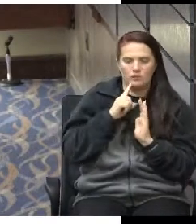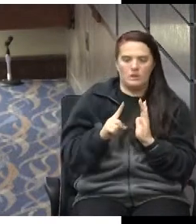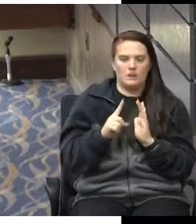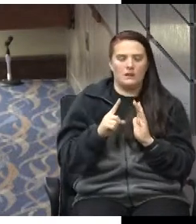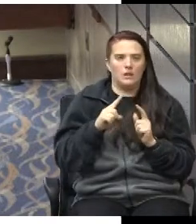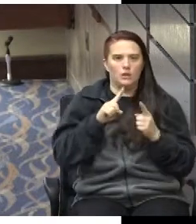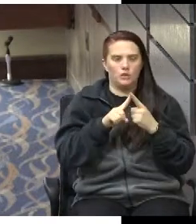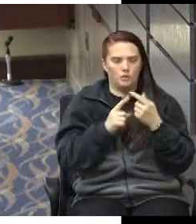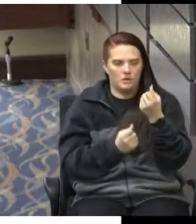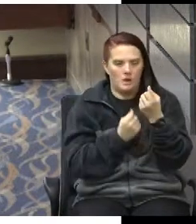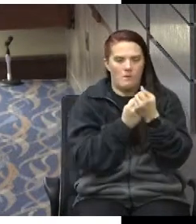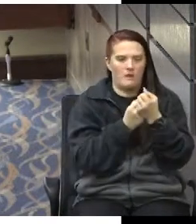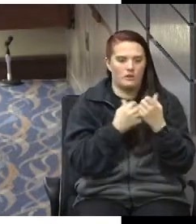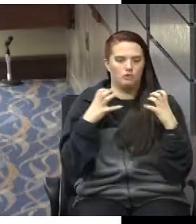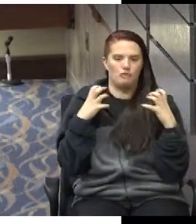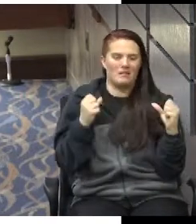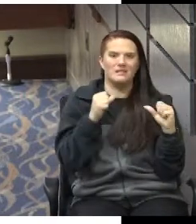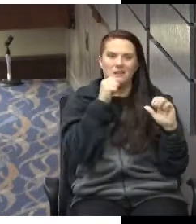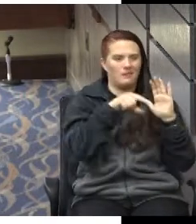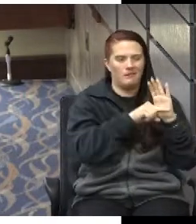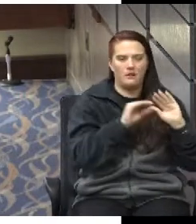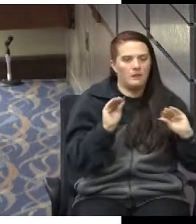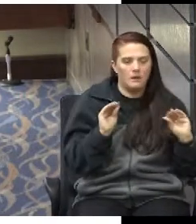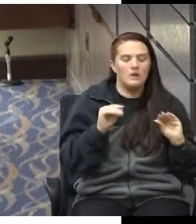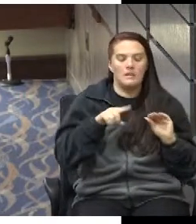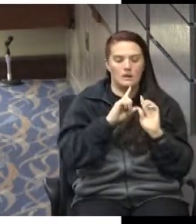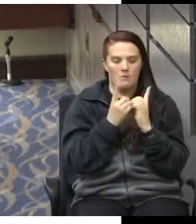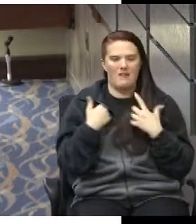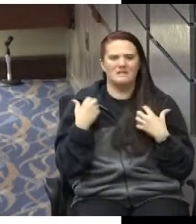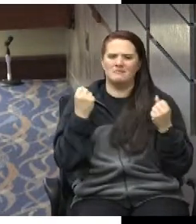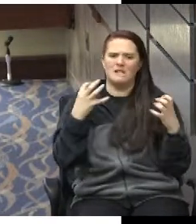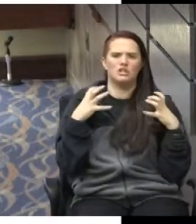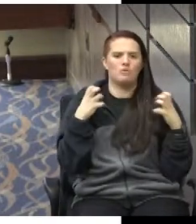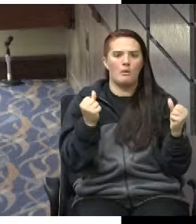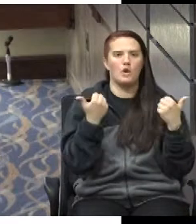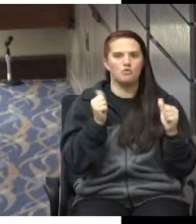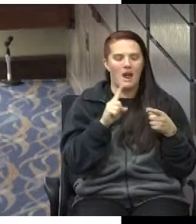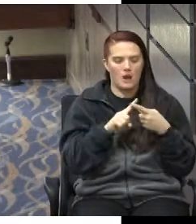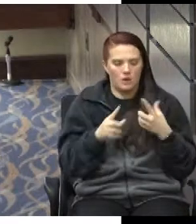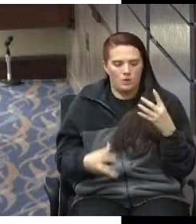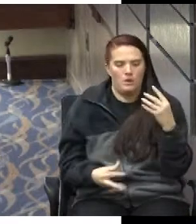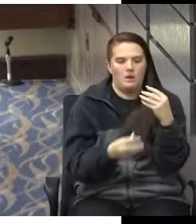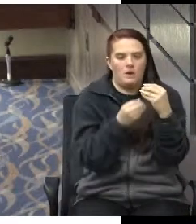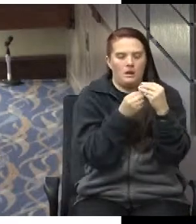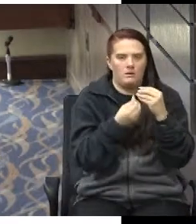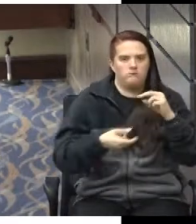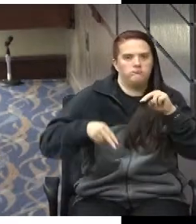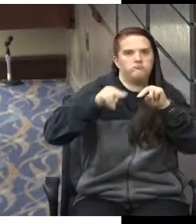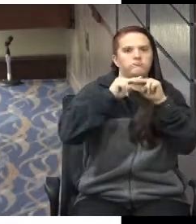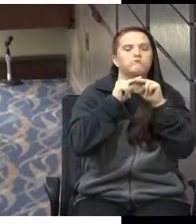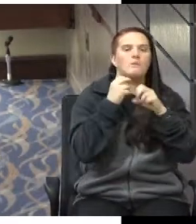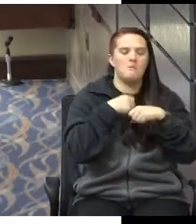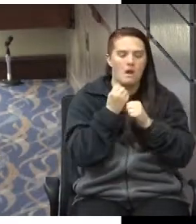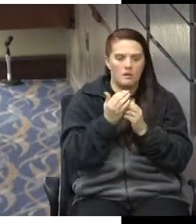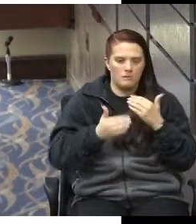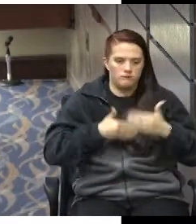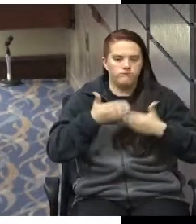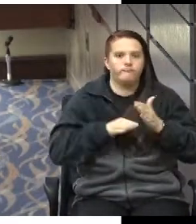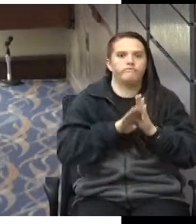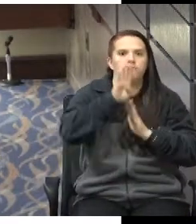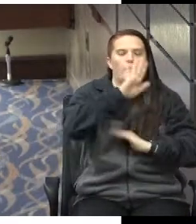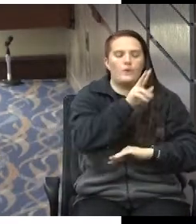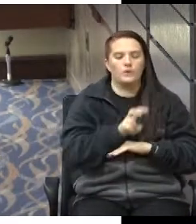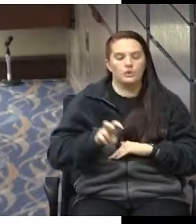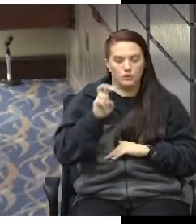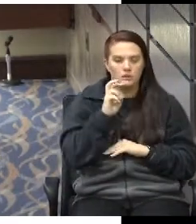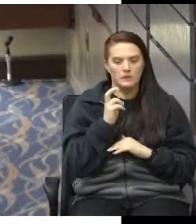of the department. It's not a deficit closing. The department has many strengths. We're trying to augment and enhance those to make and accelerate their journey in their spirit